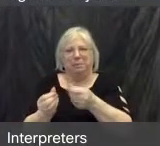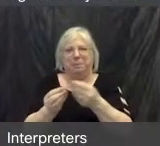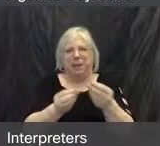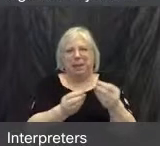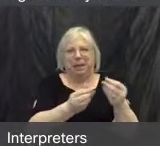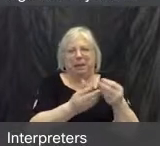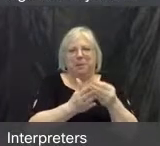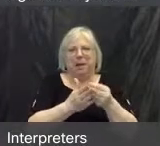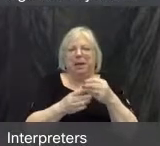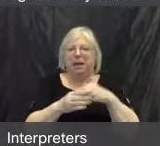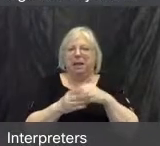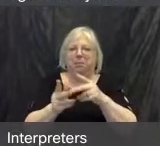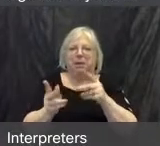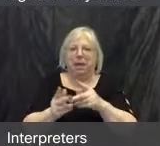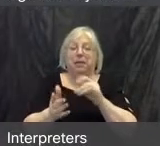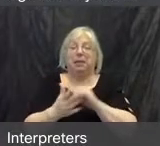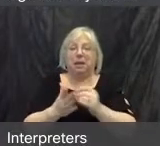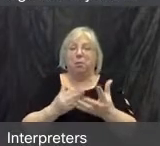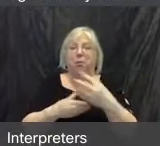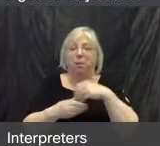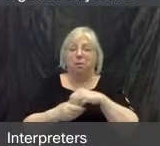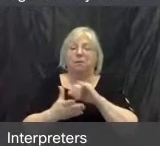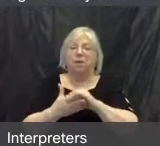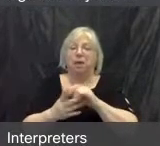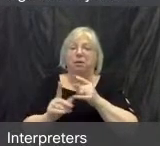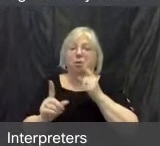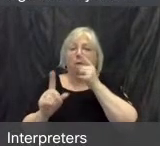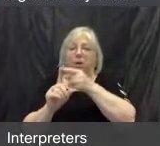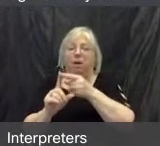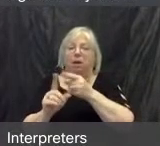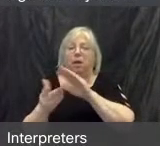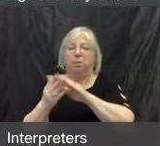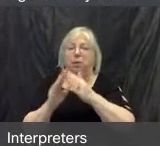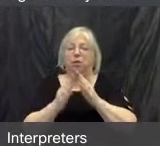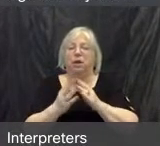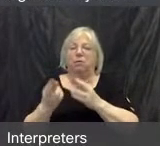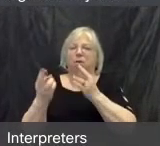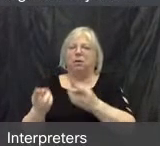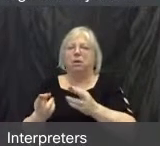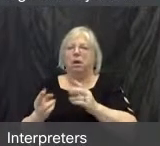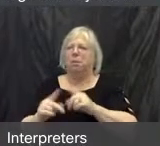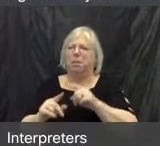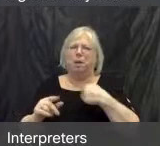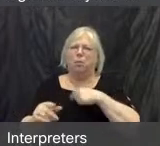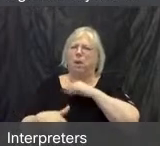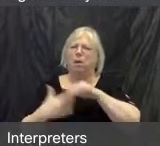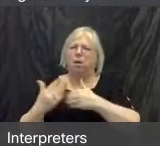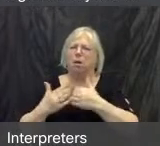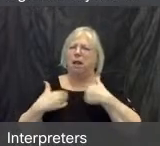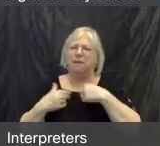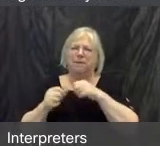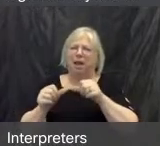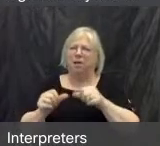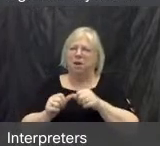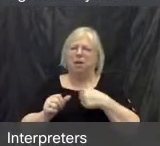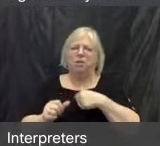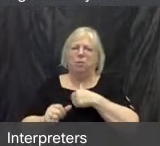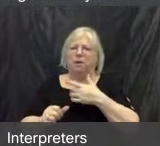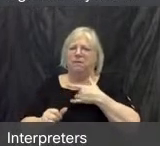of that targeted community resolution. But we all have areas that we feel